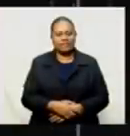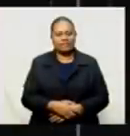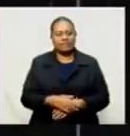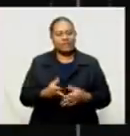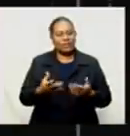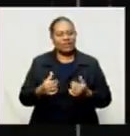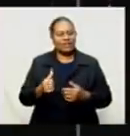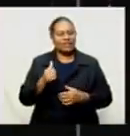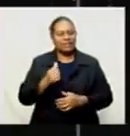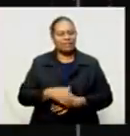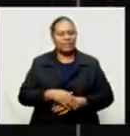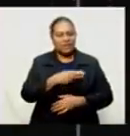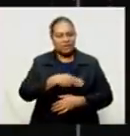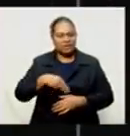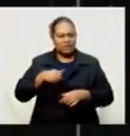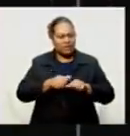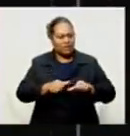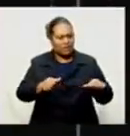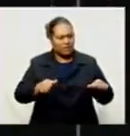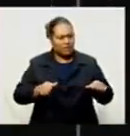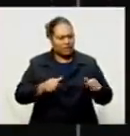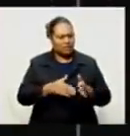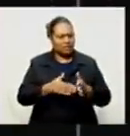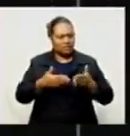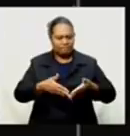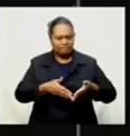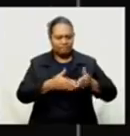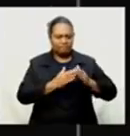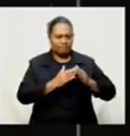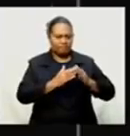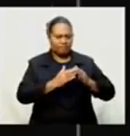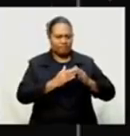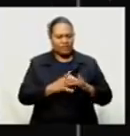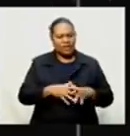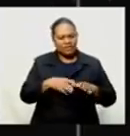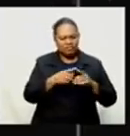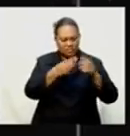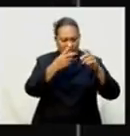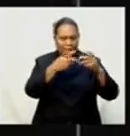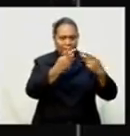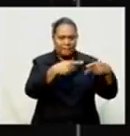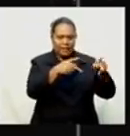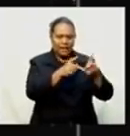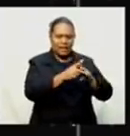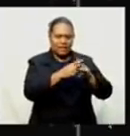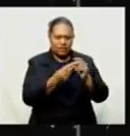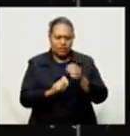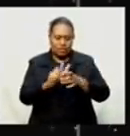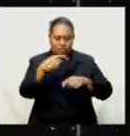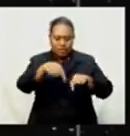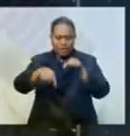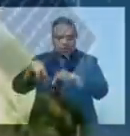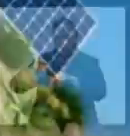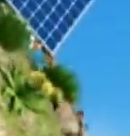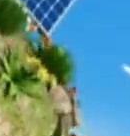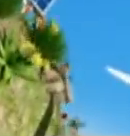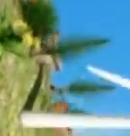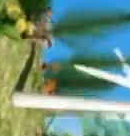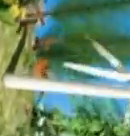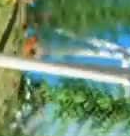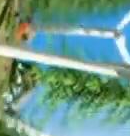Welcome back. The Ministry of Agriculture is establishing a chain of nurseries to support the mangrove restoration project.